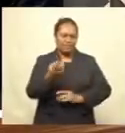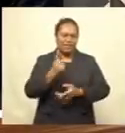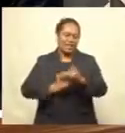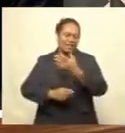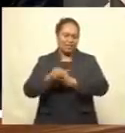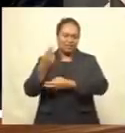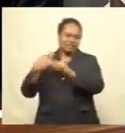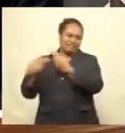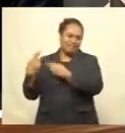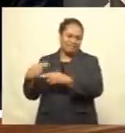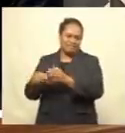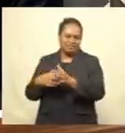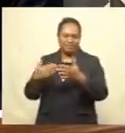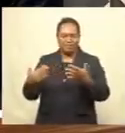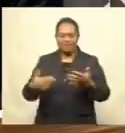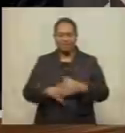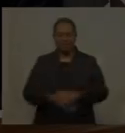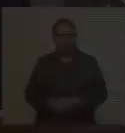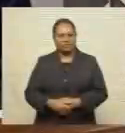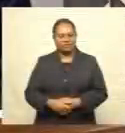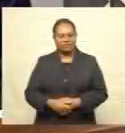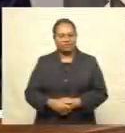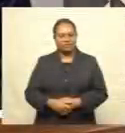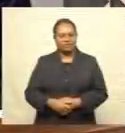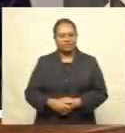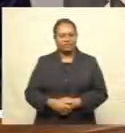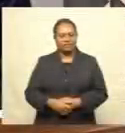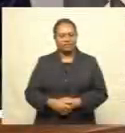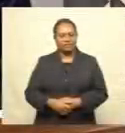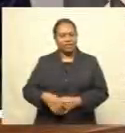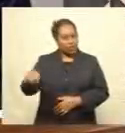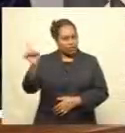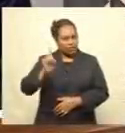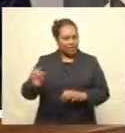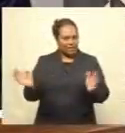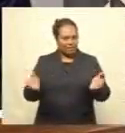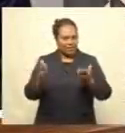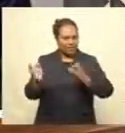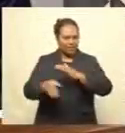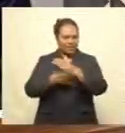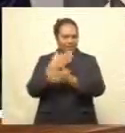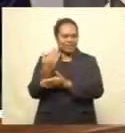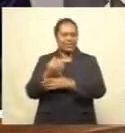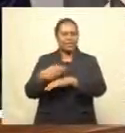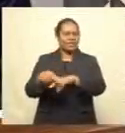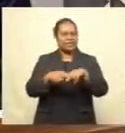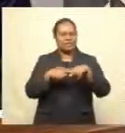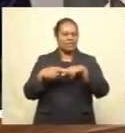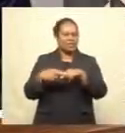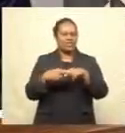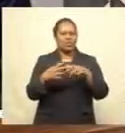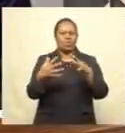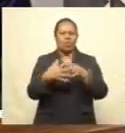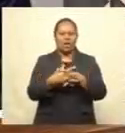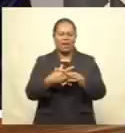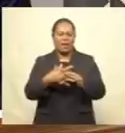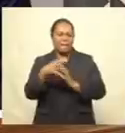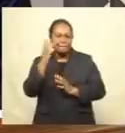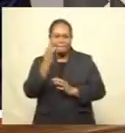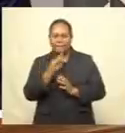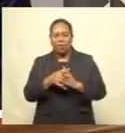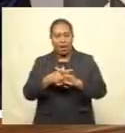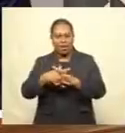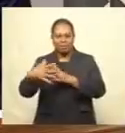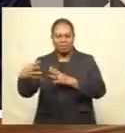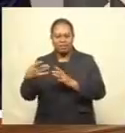dating back to 1882. In today's play of the day, Fijian Wallabies winger Marika Korimbete put